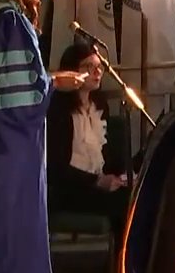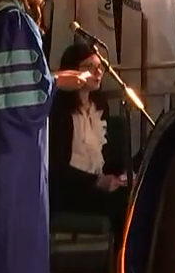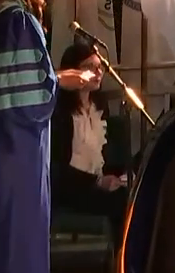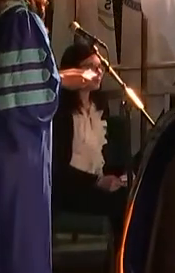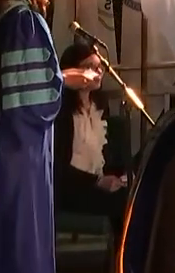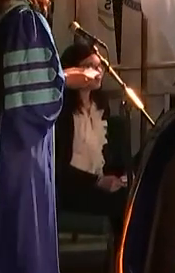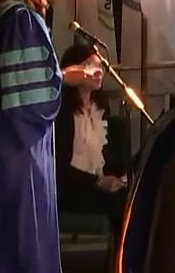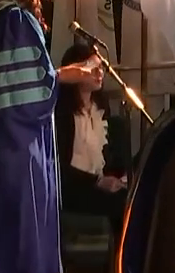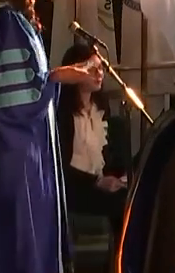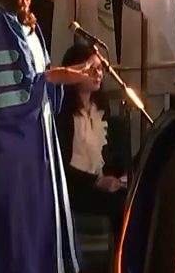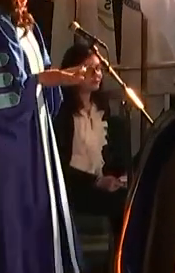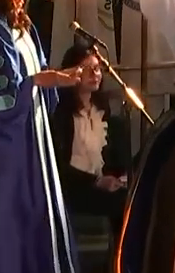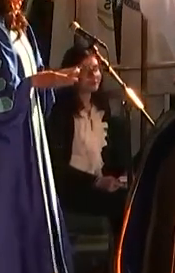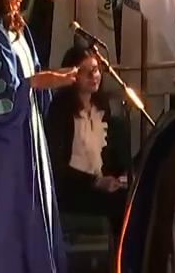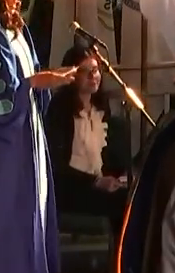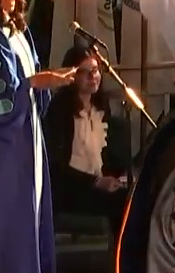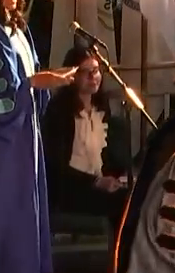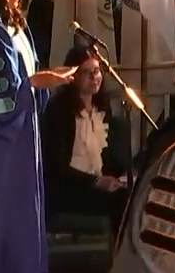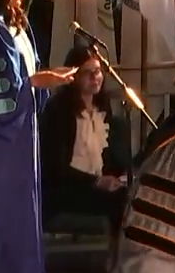Dad.